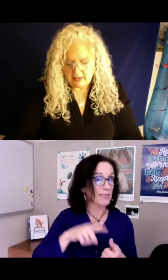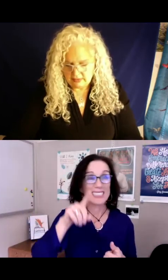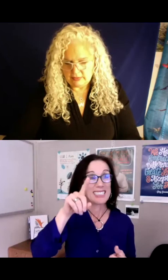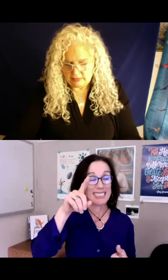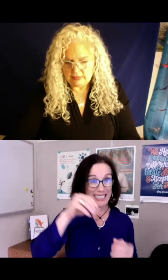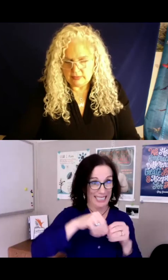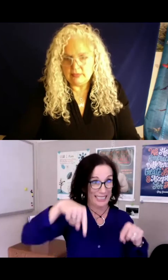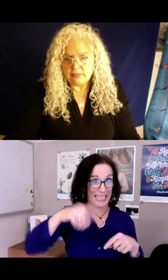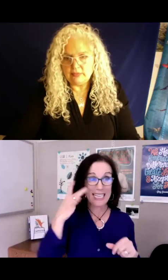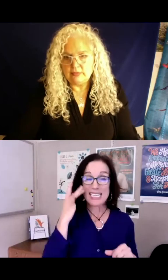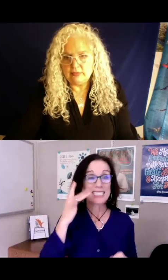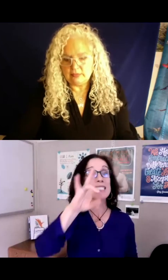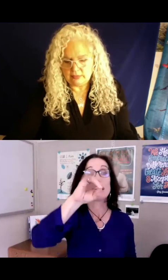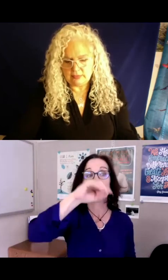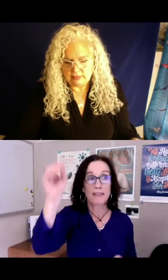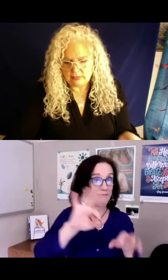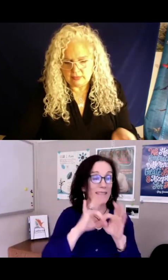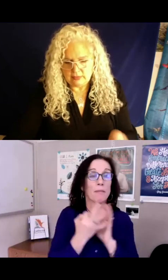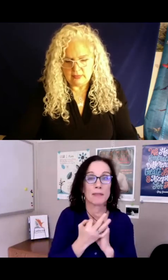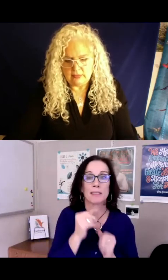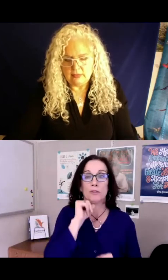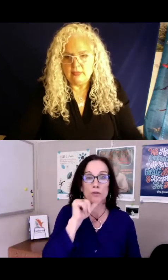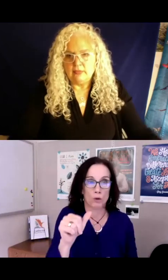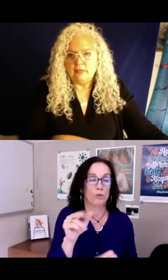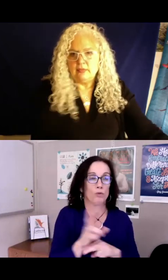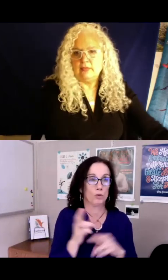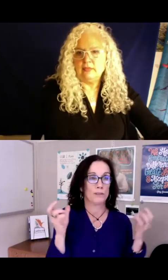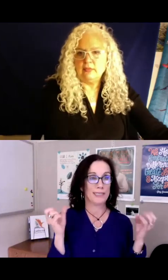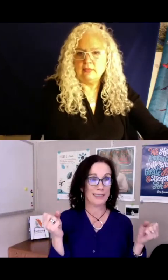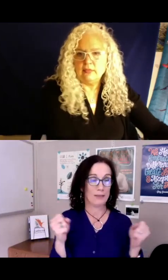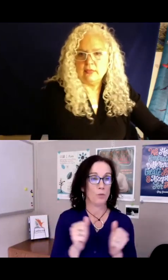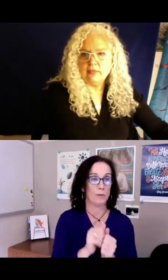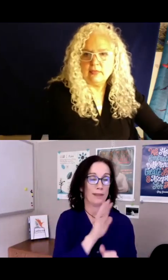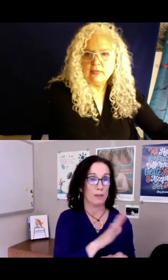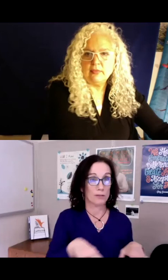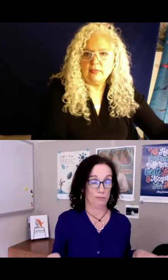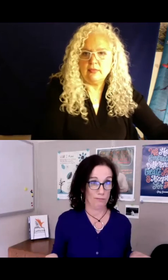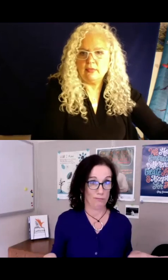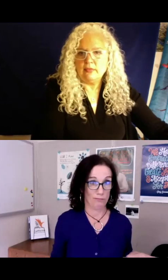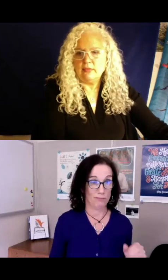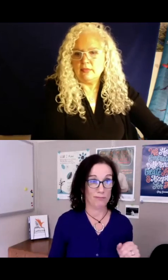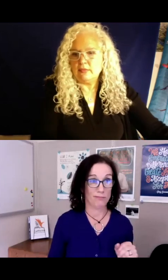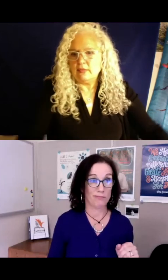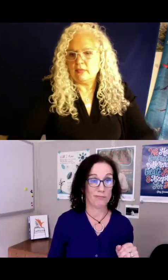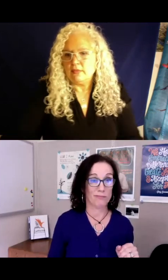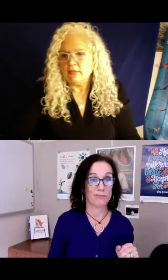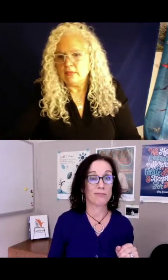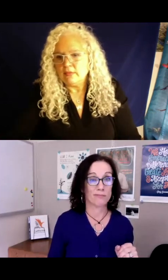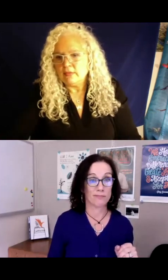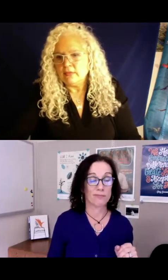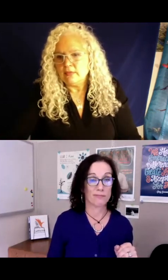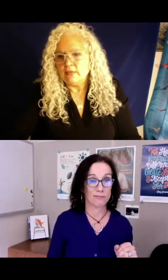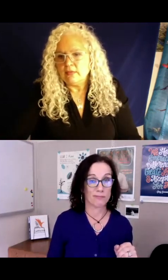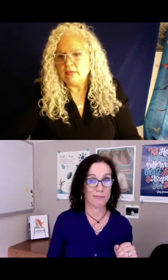One thing to keep in mind is in California, 90% of the families, 70% of the families don't use